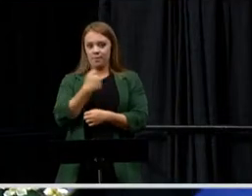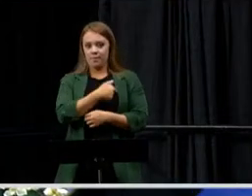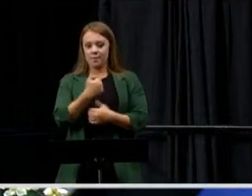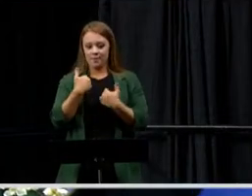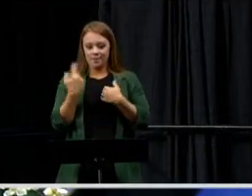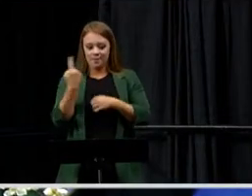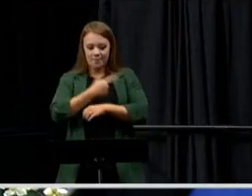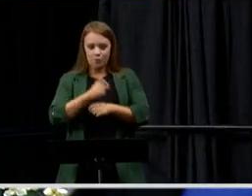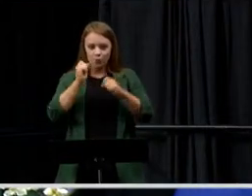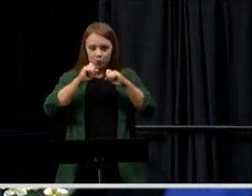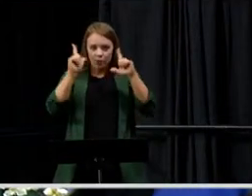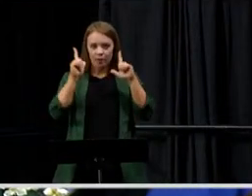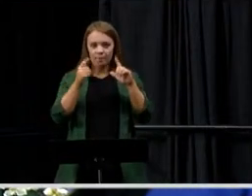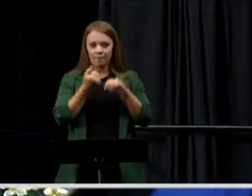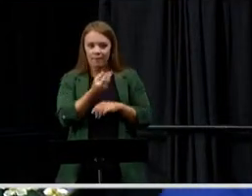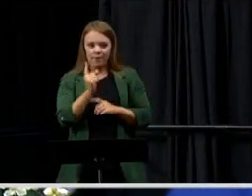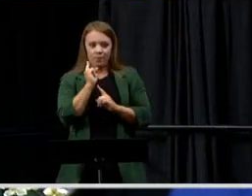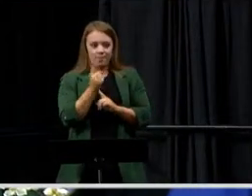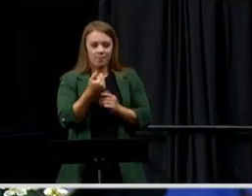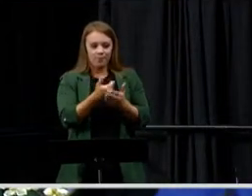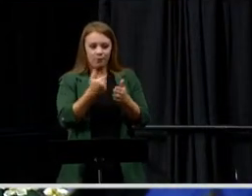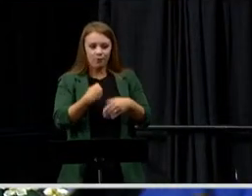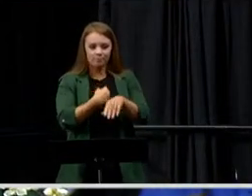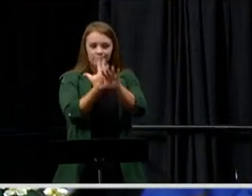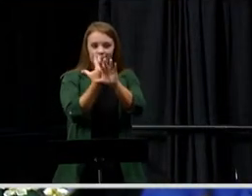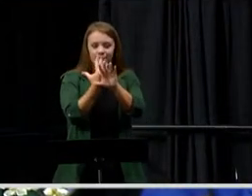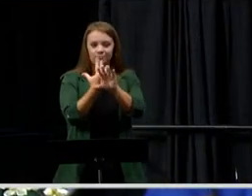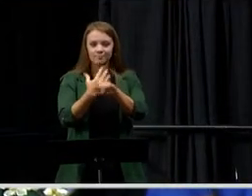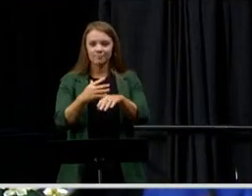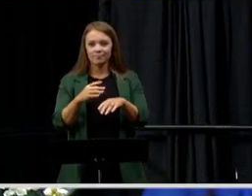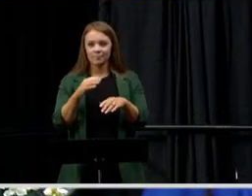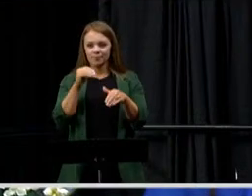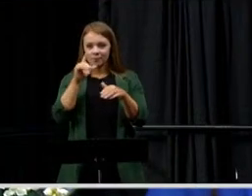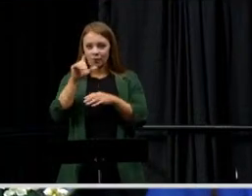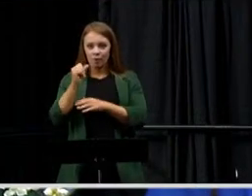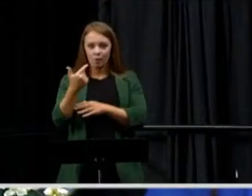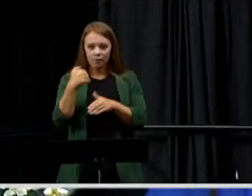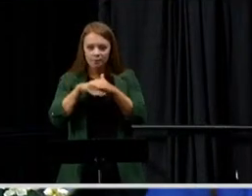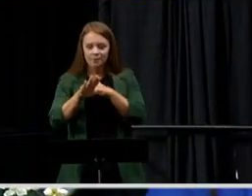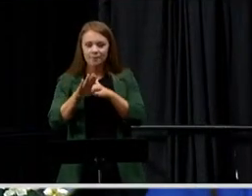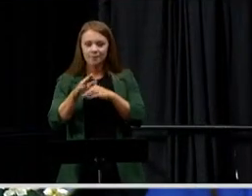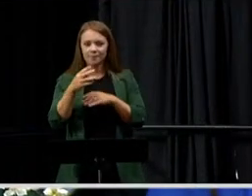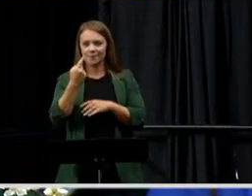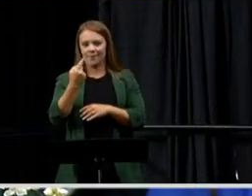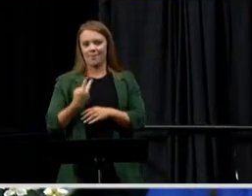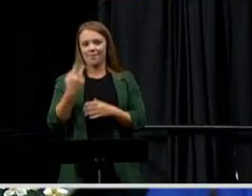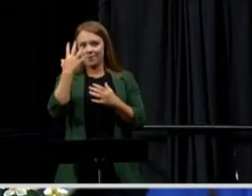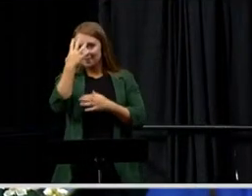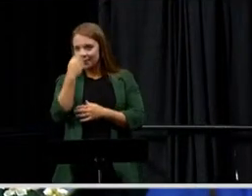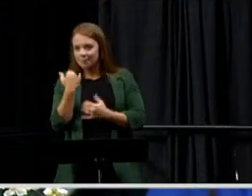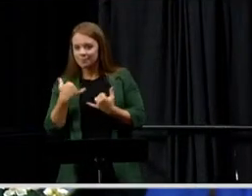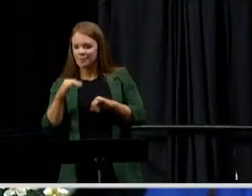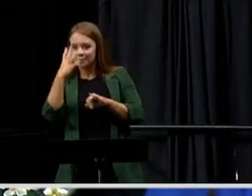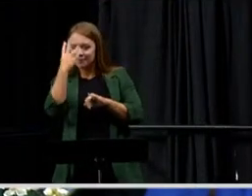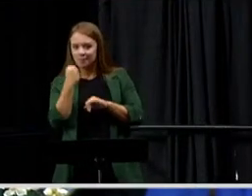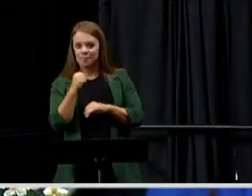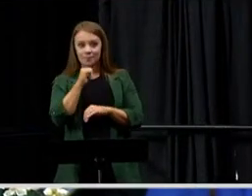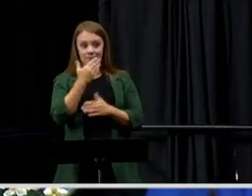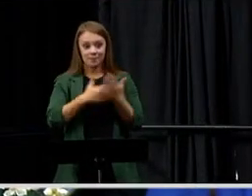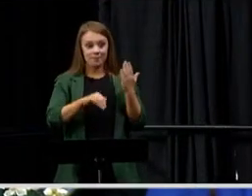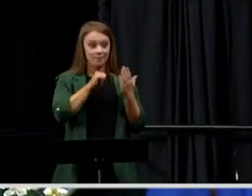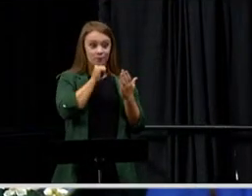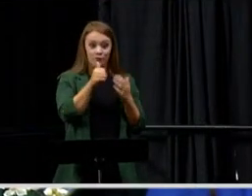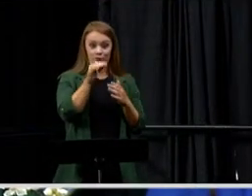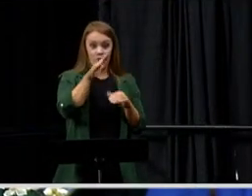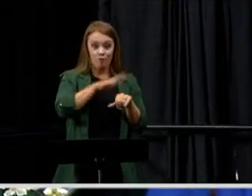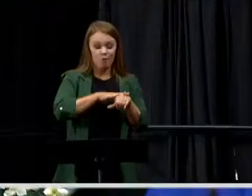up minutes before the Zoom, quickly logged on, half asleep. Some of us didn't attend the Zooms, Some scrolled